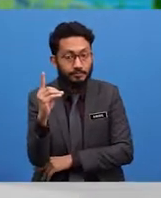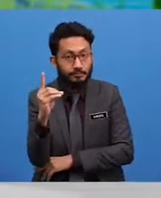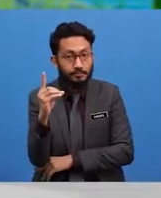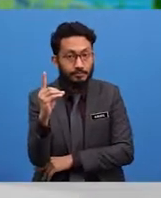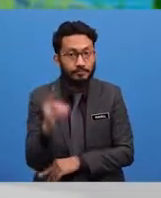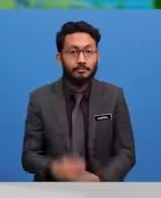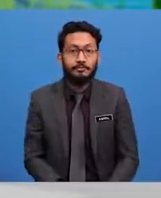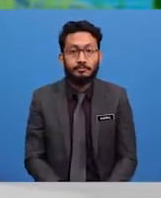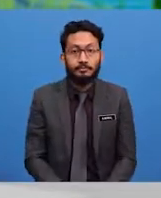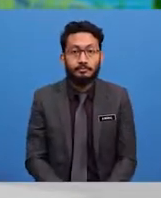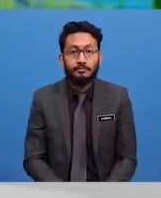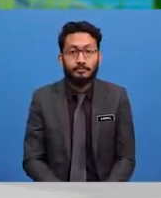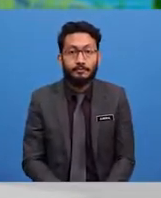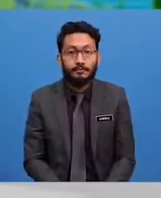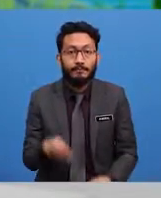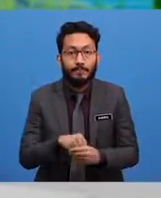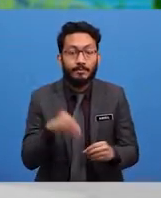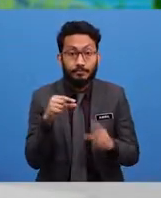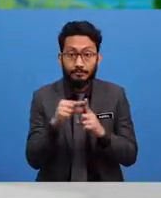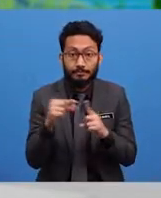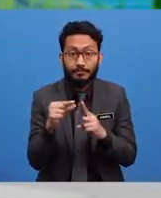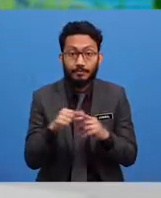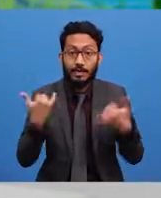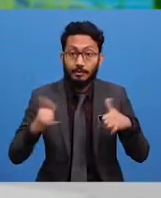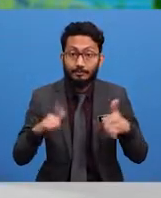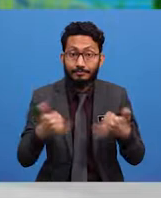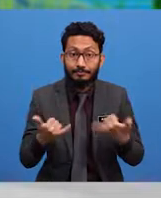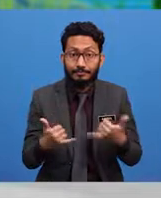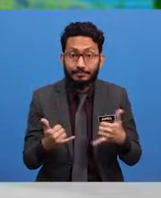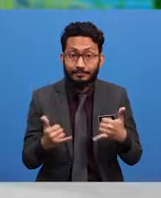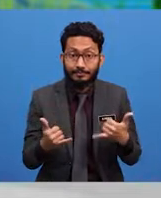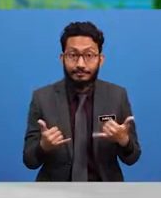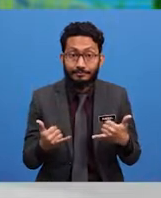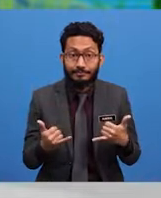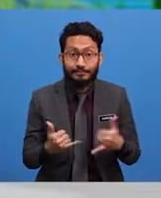So, if the word at hand is play,